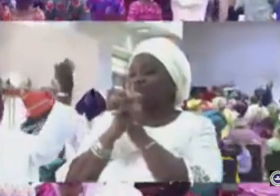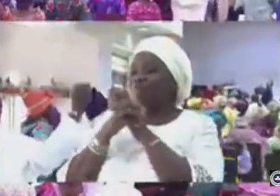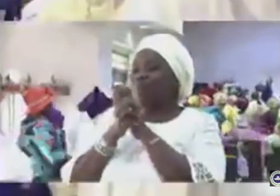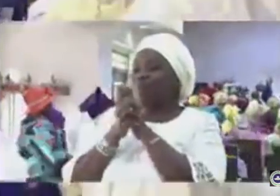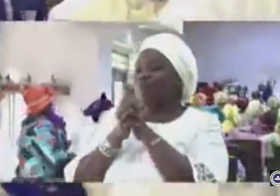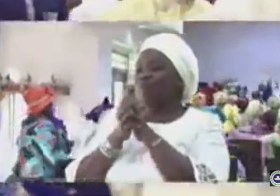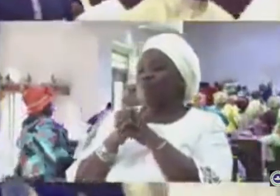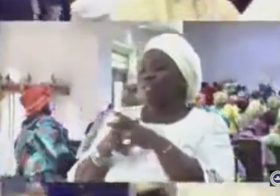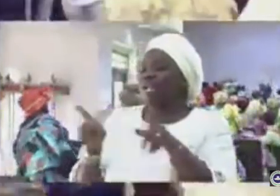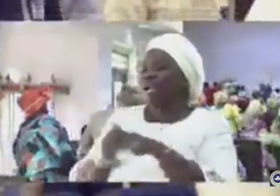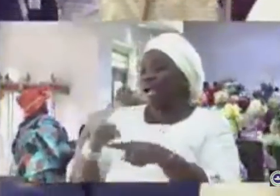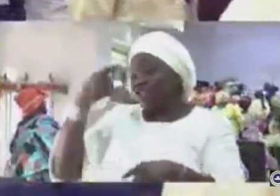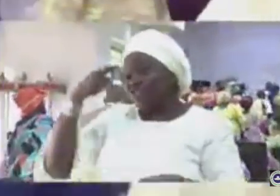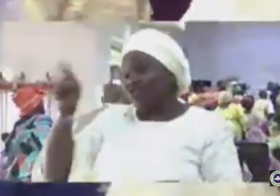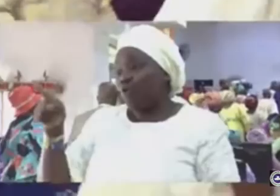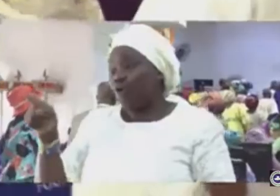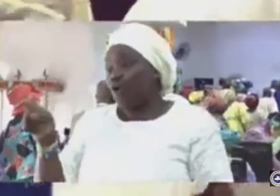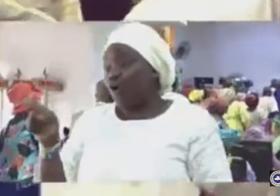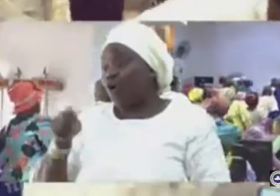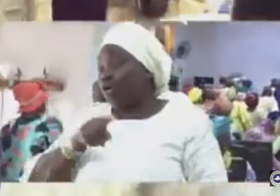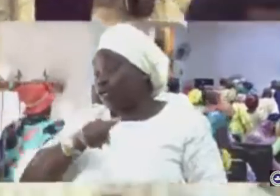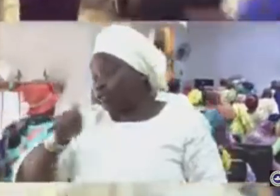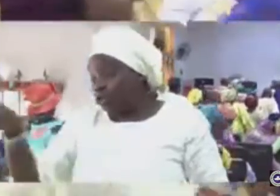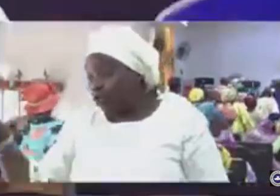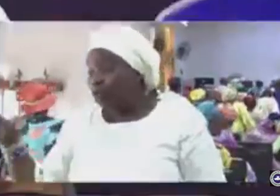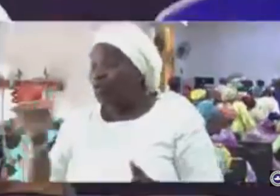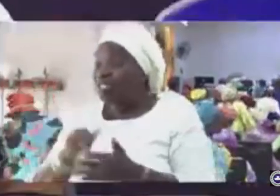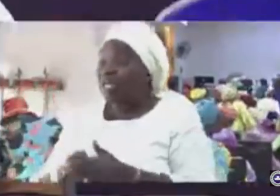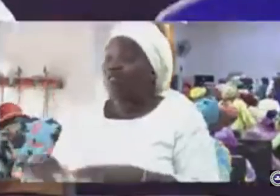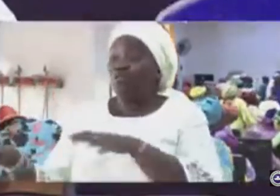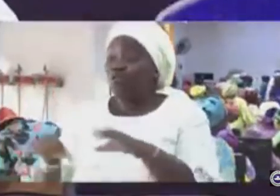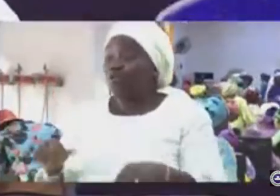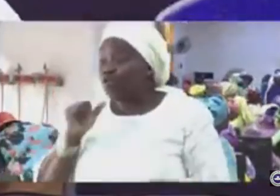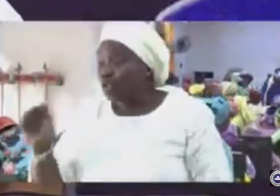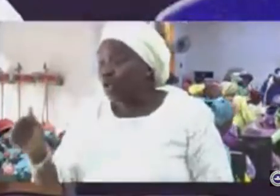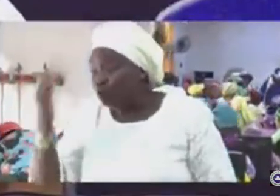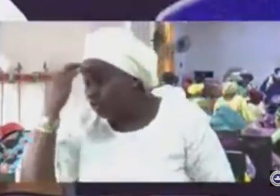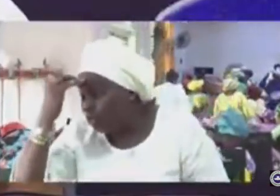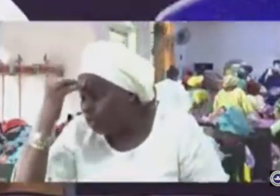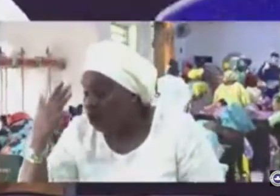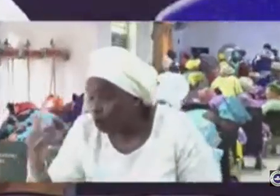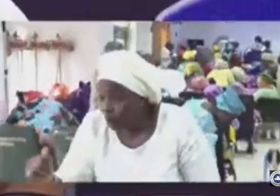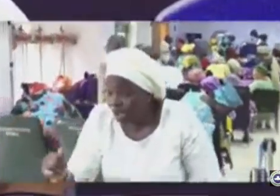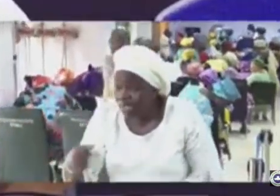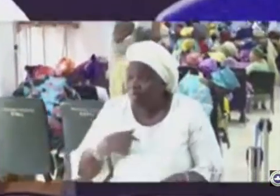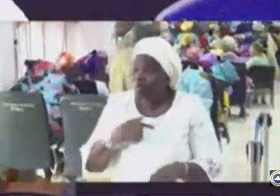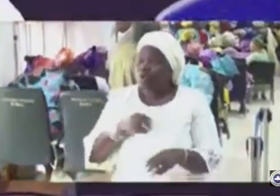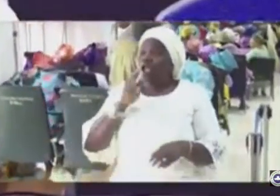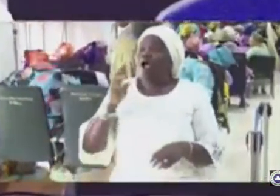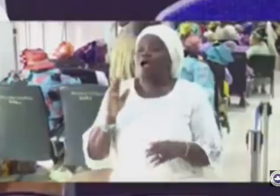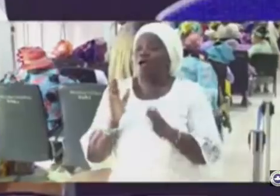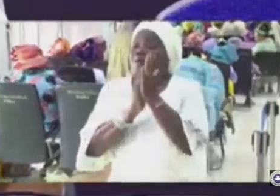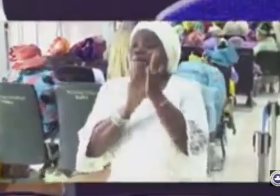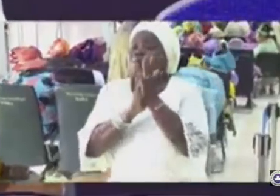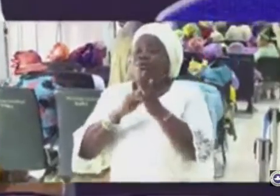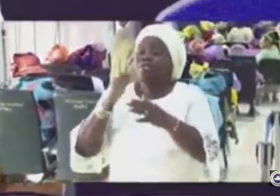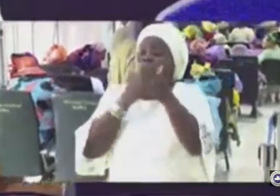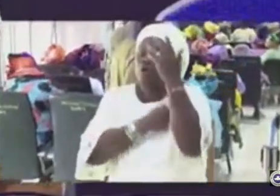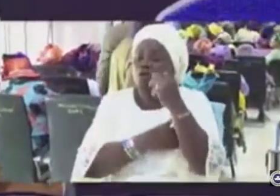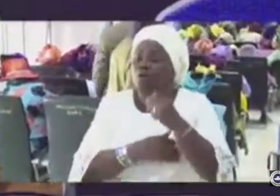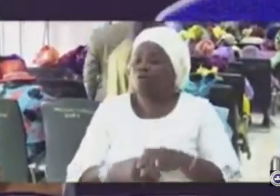As for those of you who don't know why we are praising God, the Bible says in Psalm 34 verse 8, Psalm 34 verse 8,